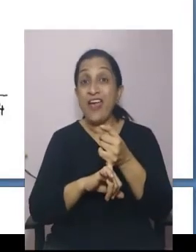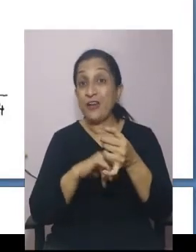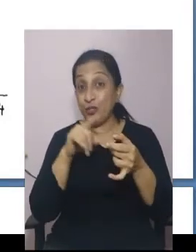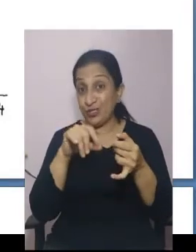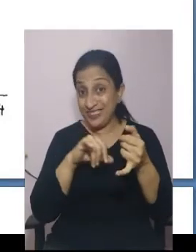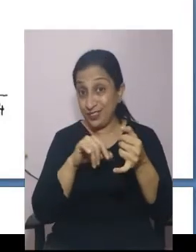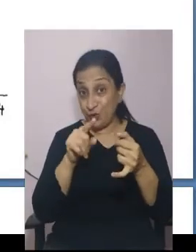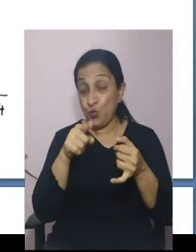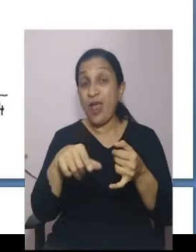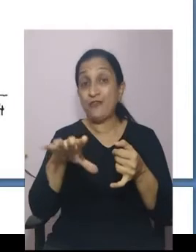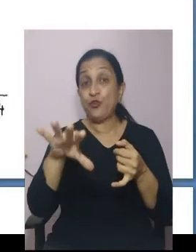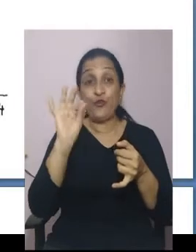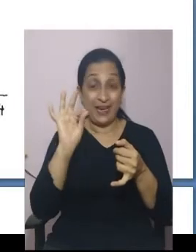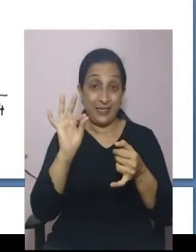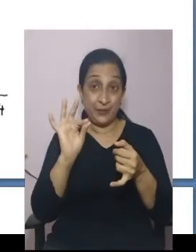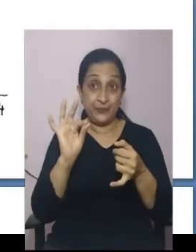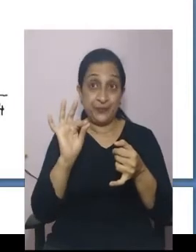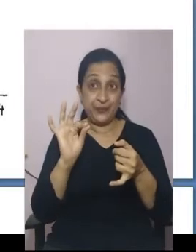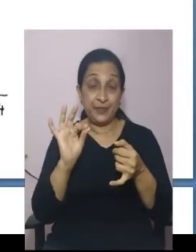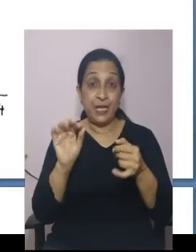He is asked to find out